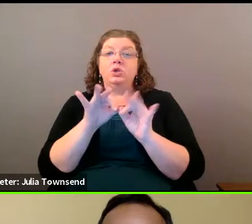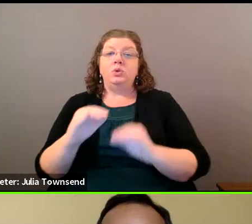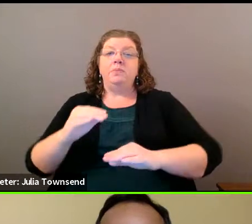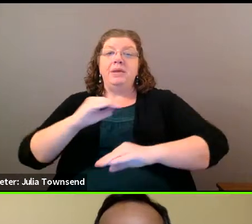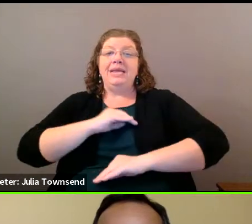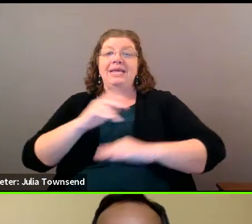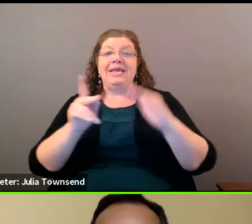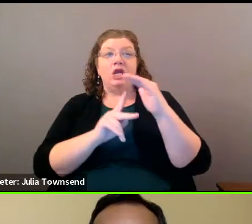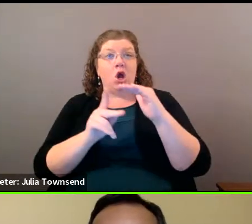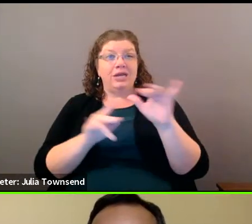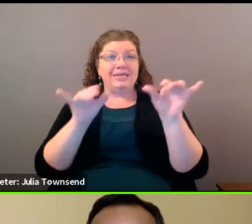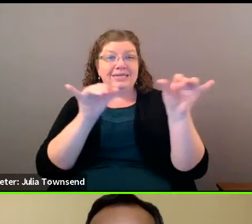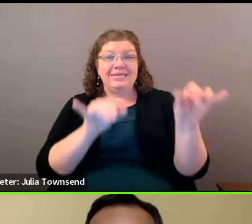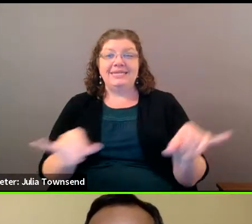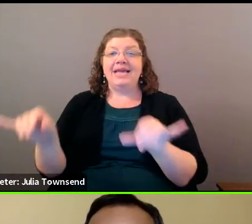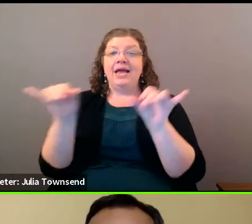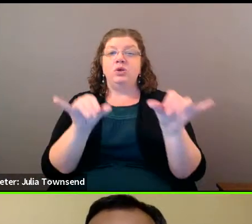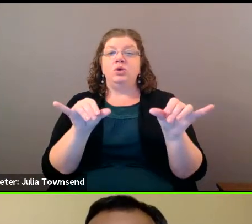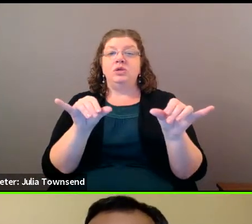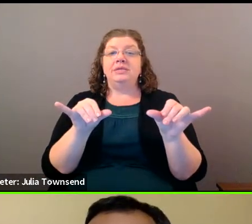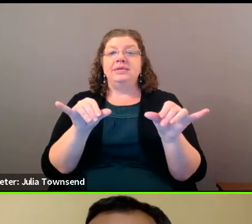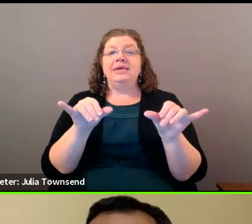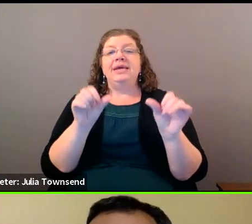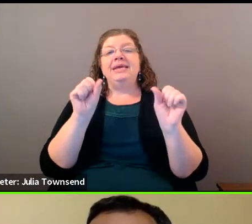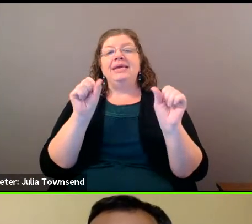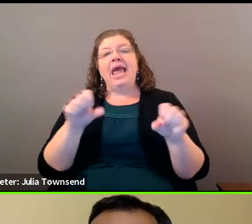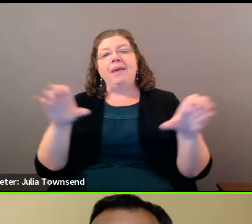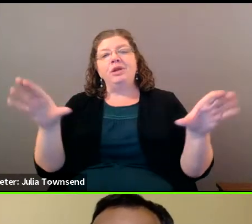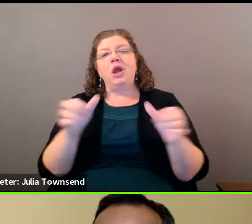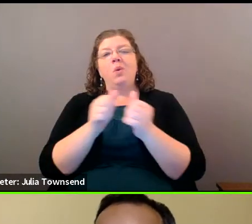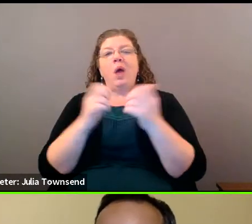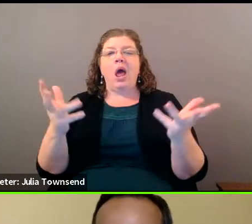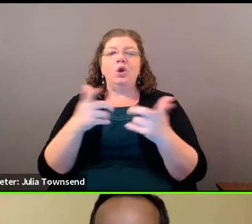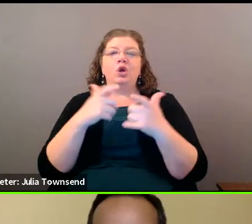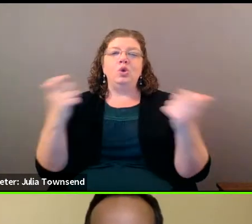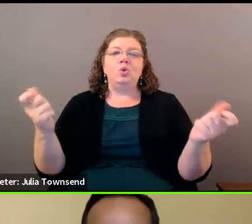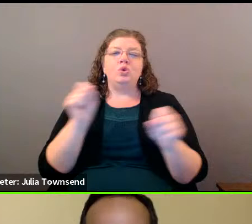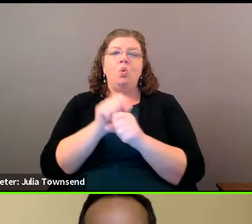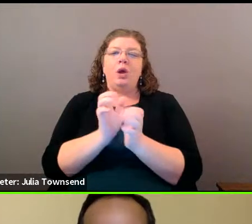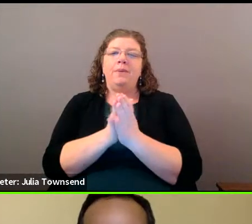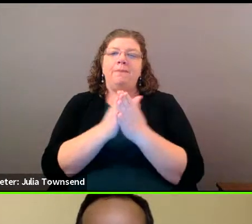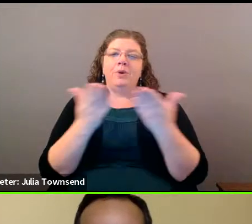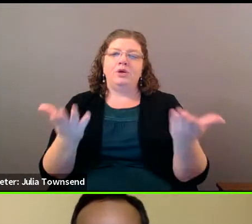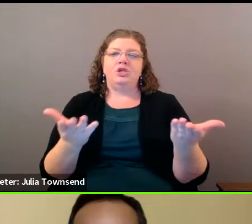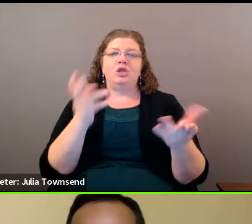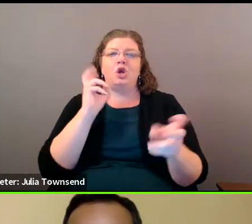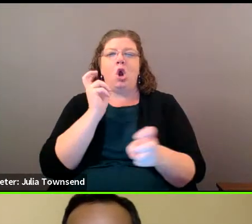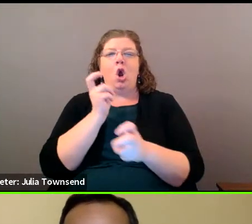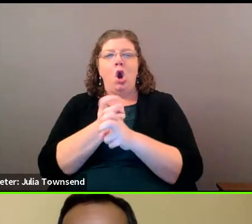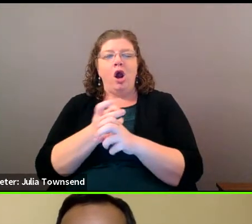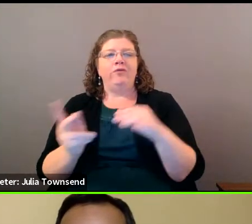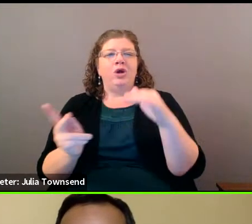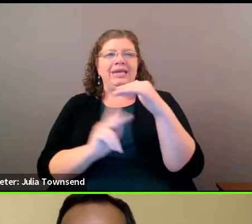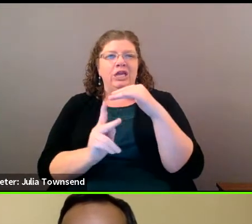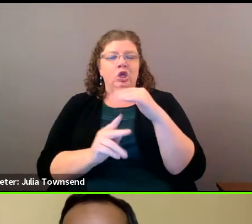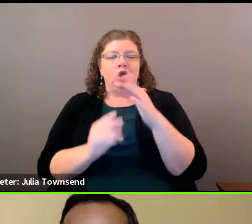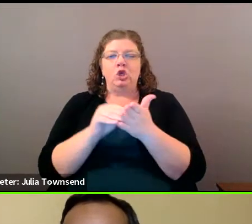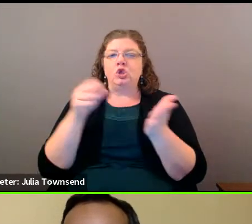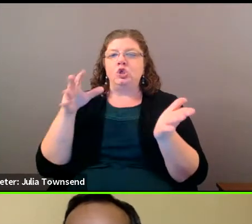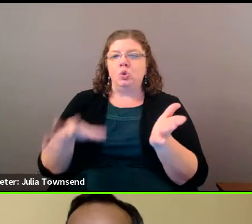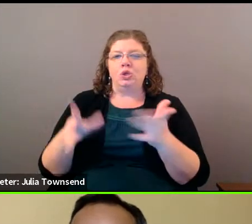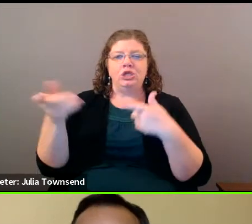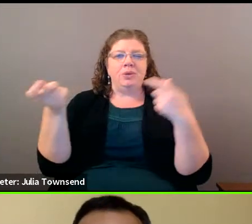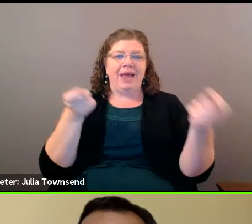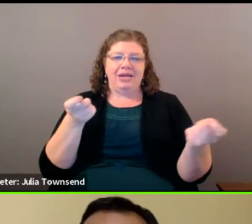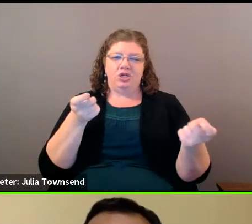in meeting the kindergarten standards, it can be done without huge workbooks that are hard for kinder students to